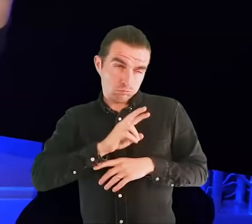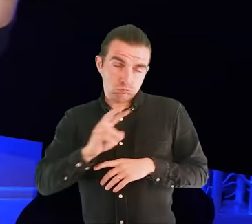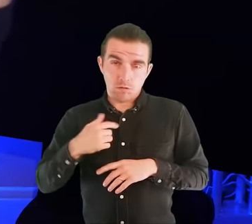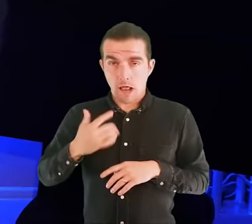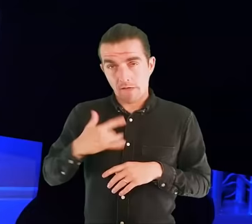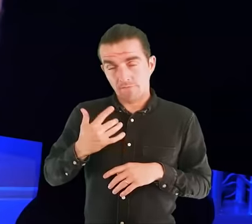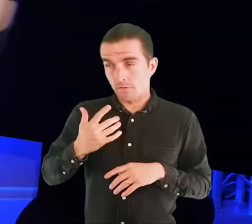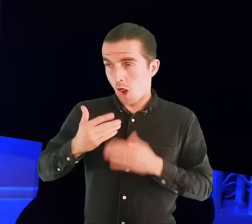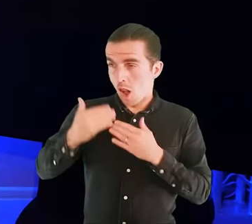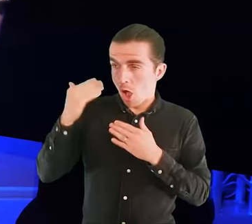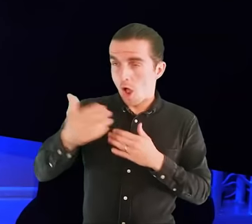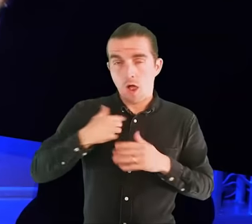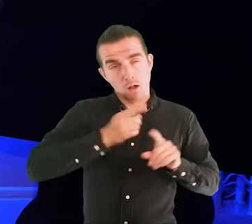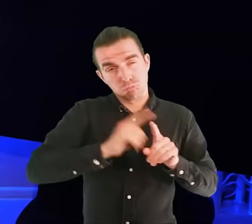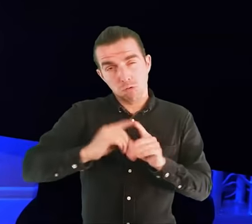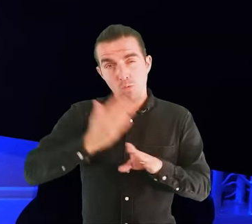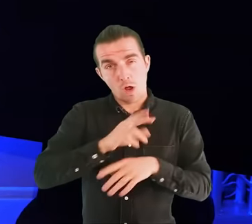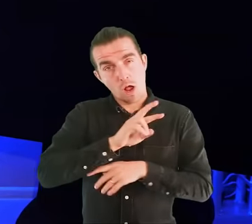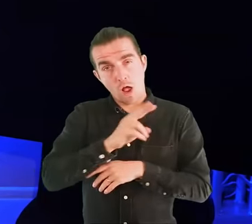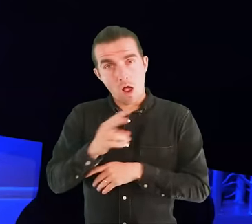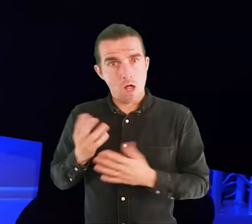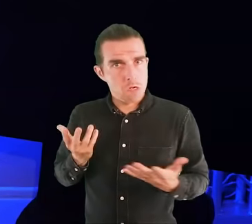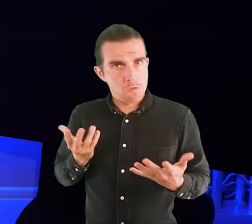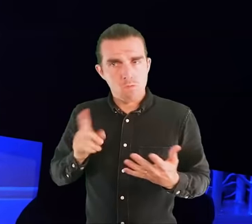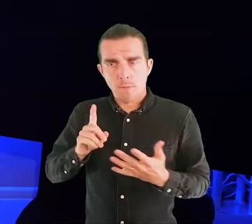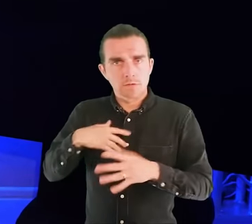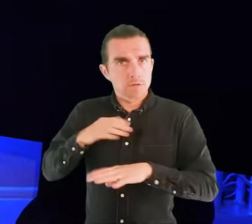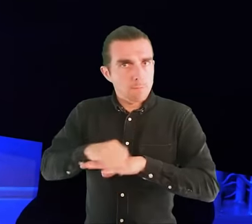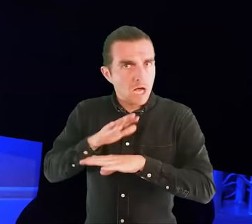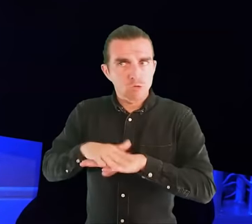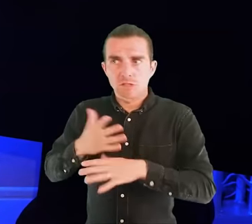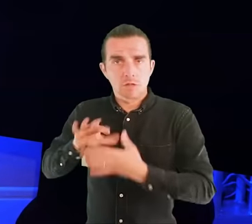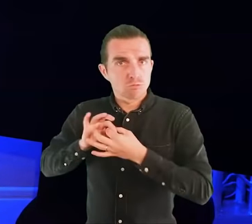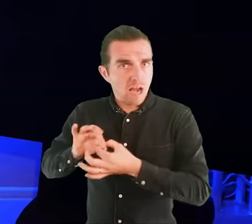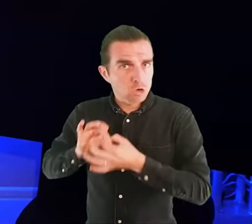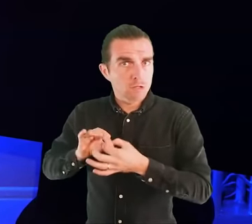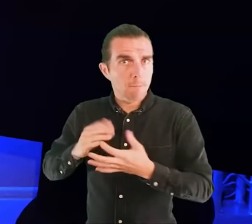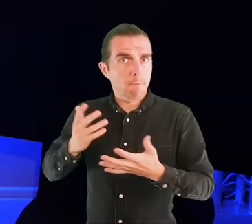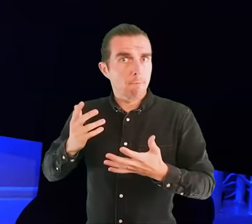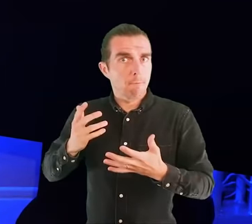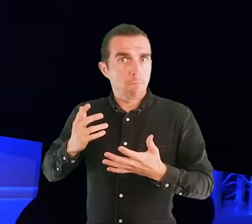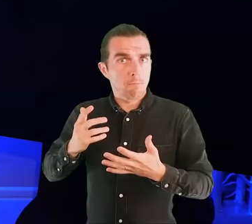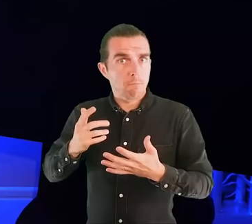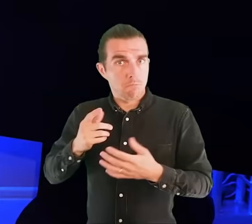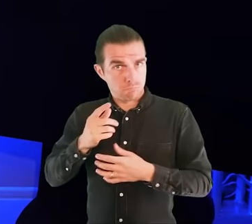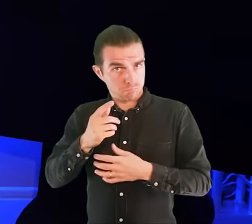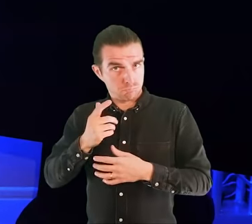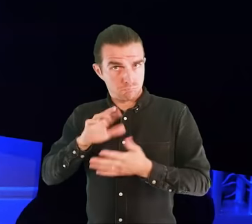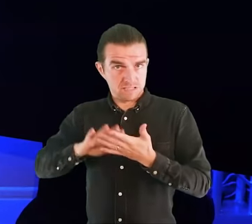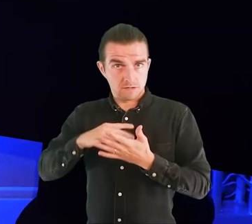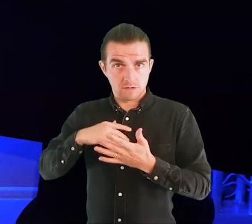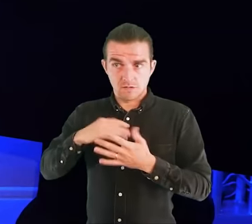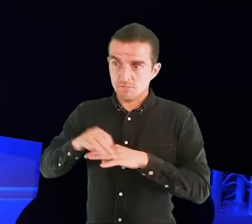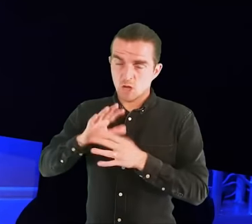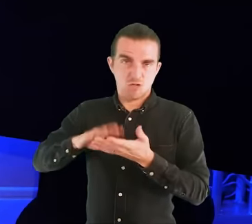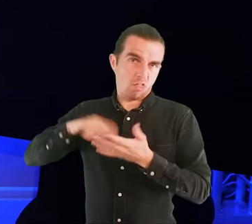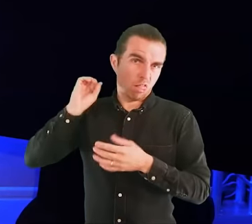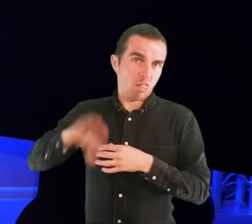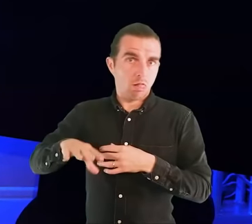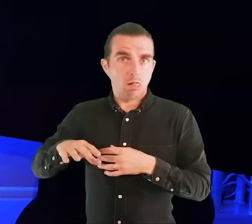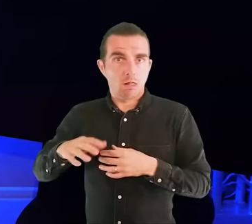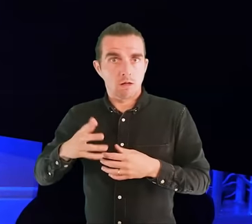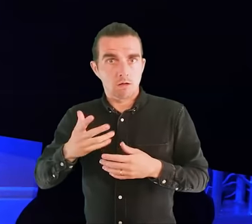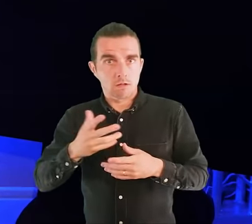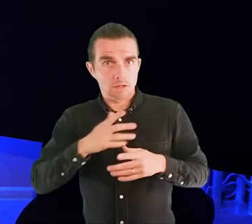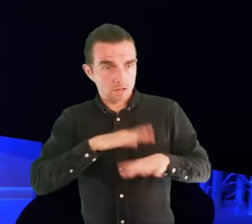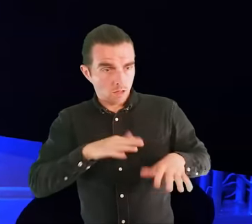Tomorrow, I see a world of freedom, where we can live our lives the way we want to, instead of giving in